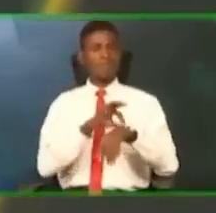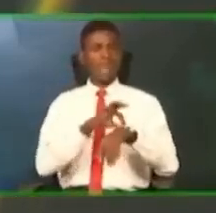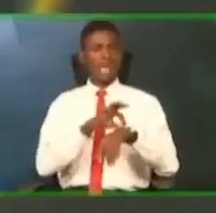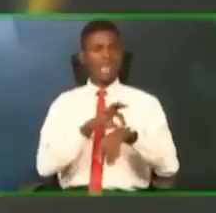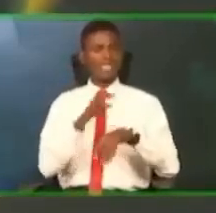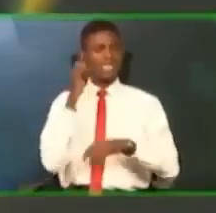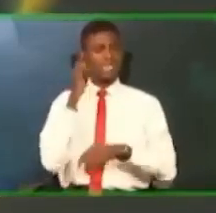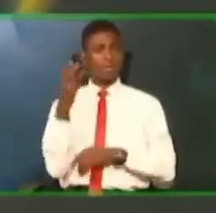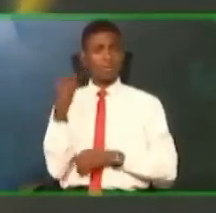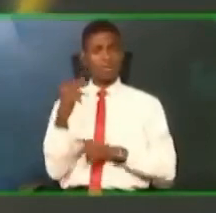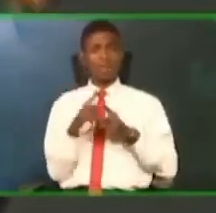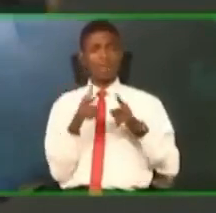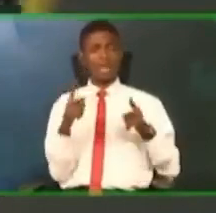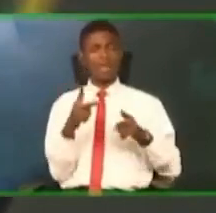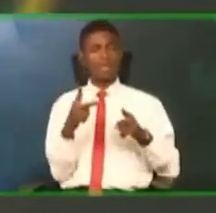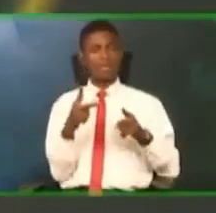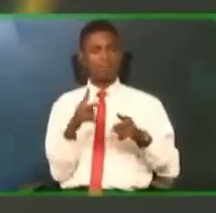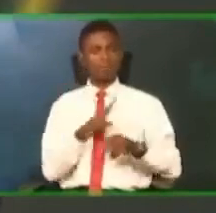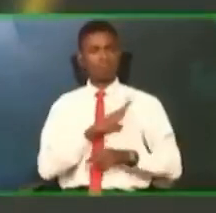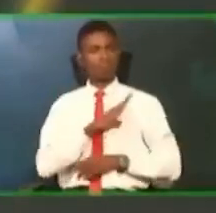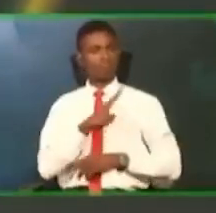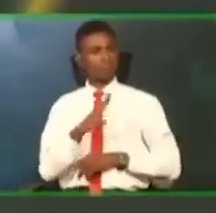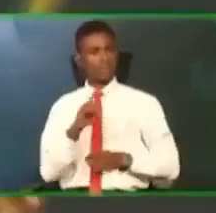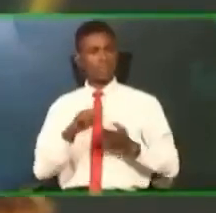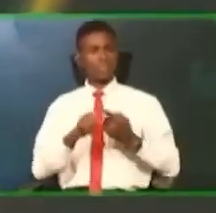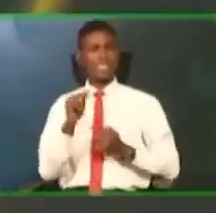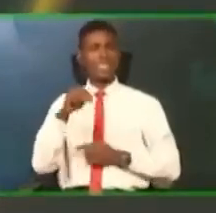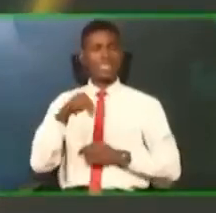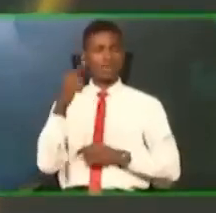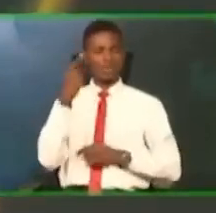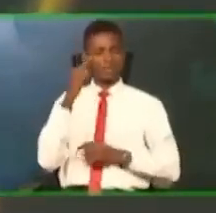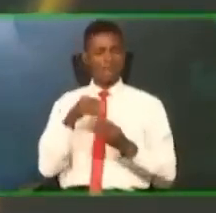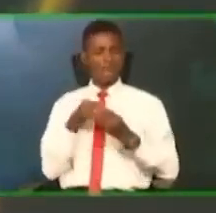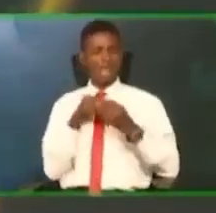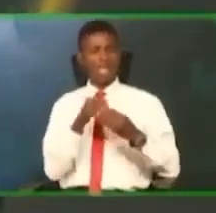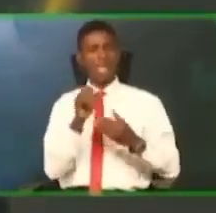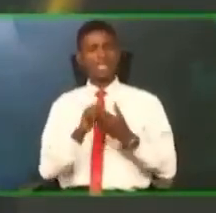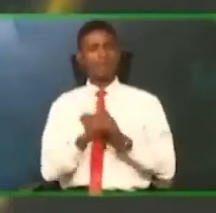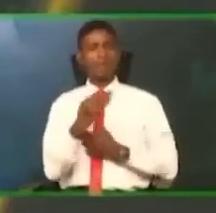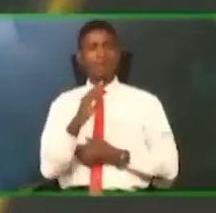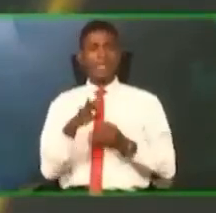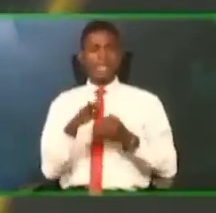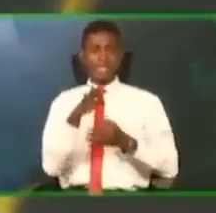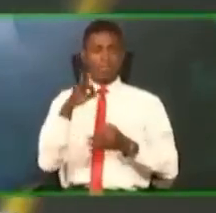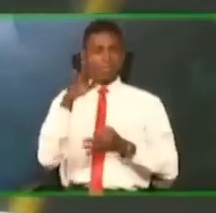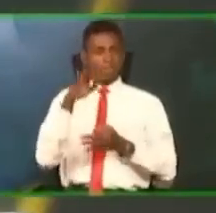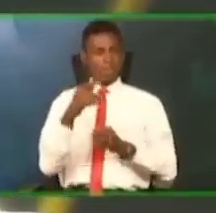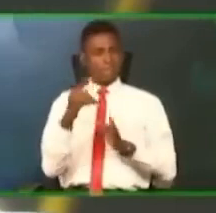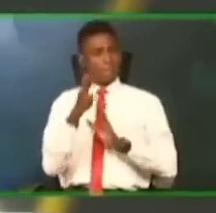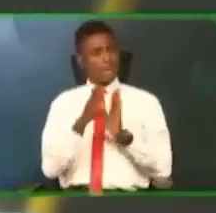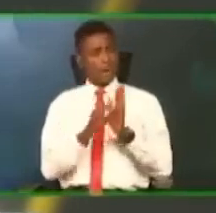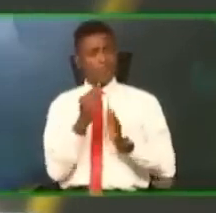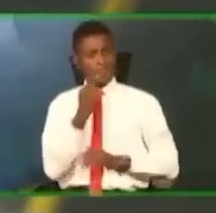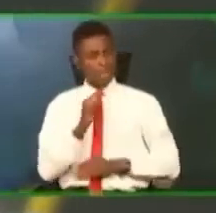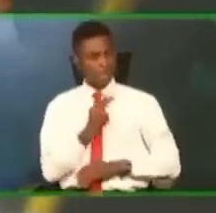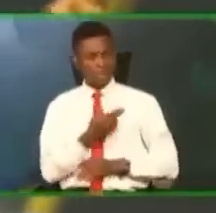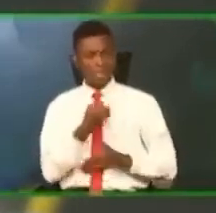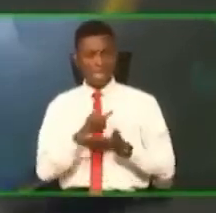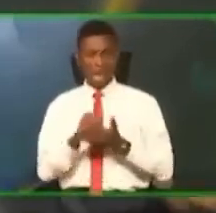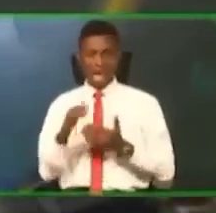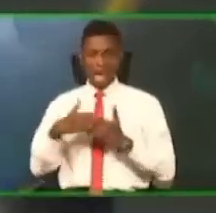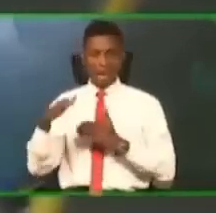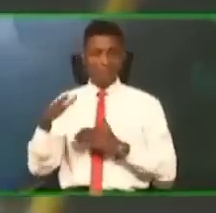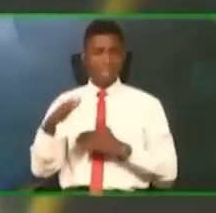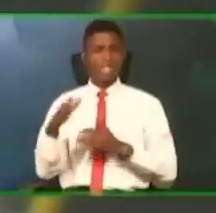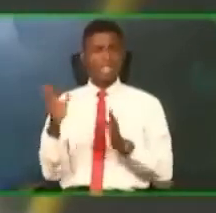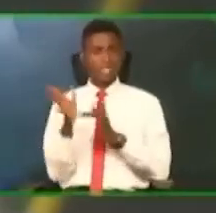very vocal as to his need for the leadership of the Spirit. The Bible would tell us that after his baptism, the